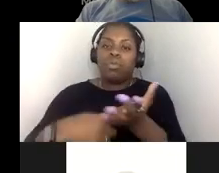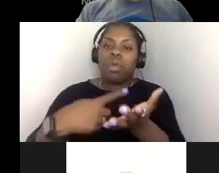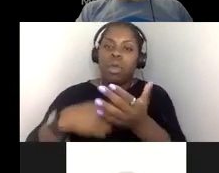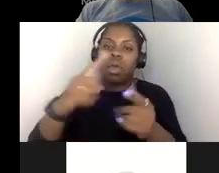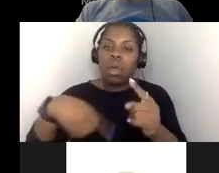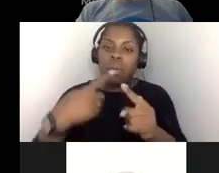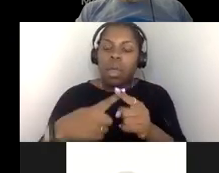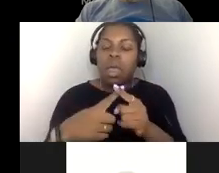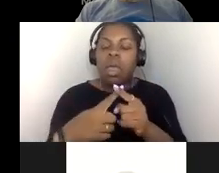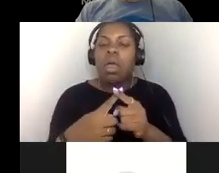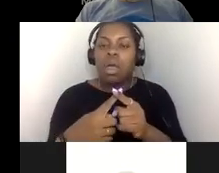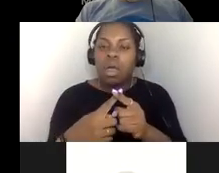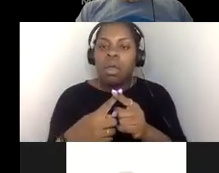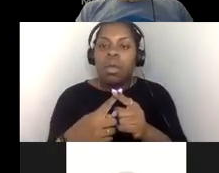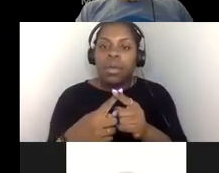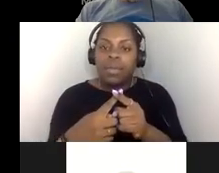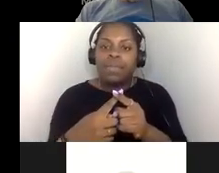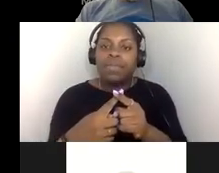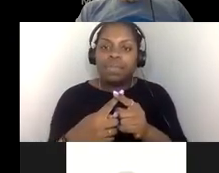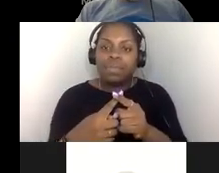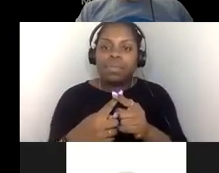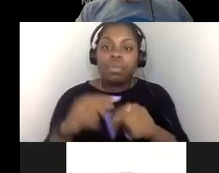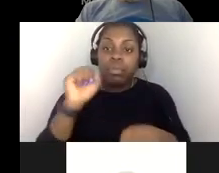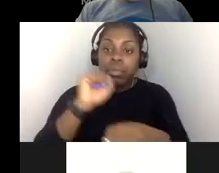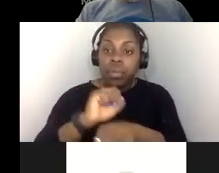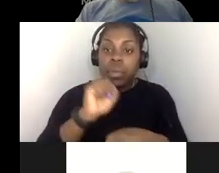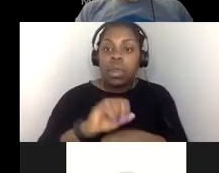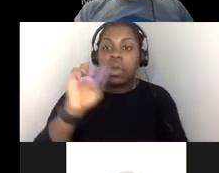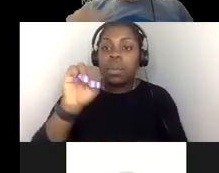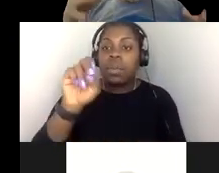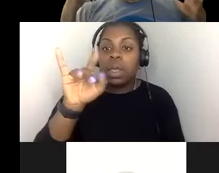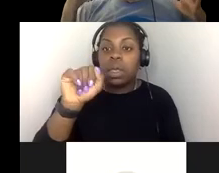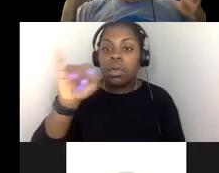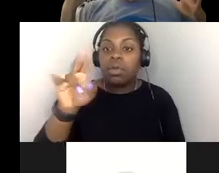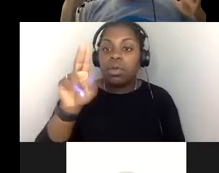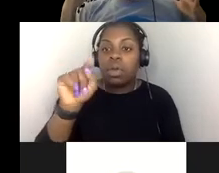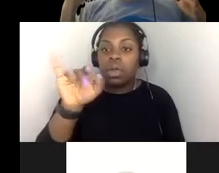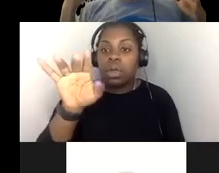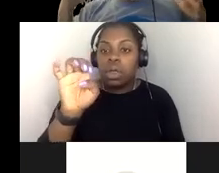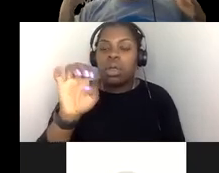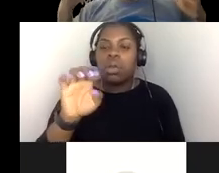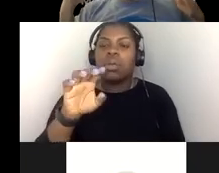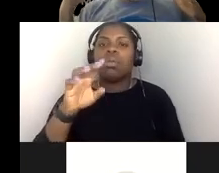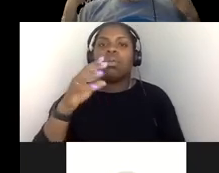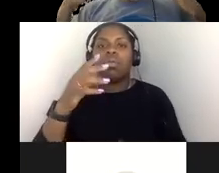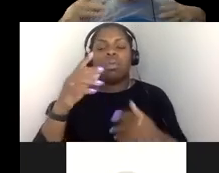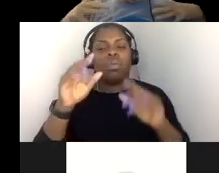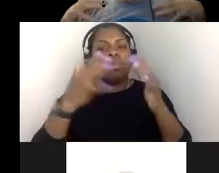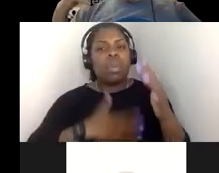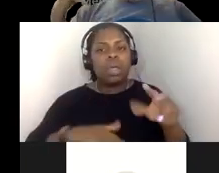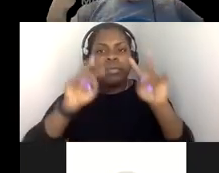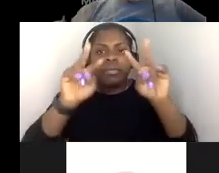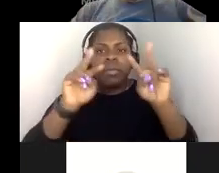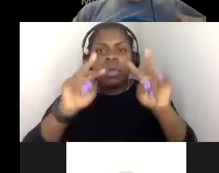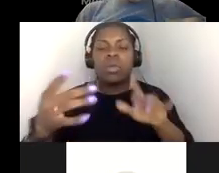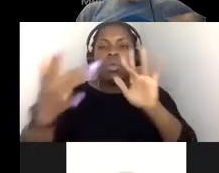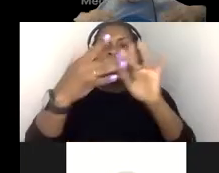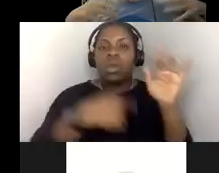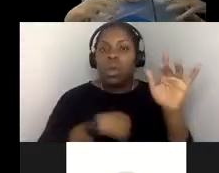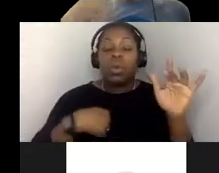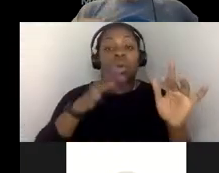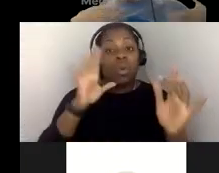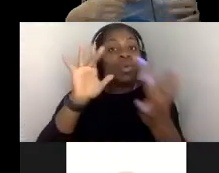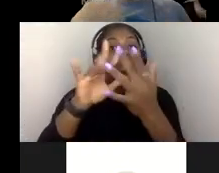about the work of MediaJustice, and be on the lookout for us reaching out to you, because we're going to be moving ahead